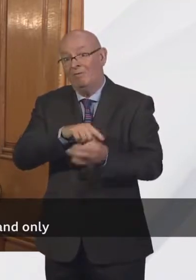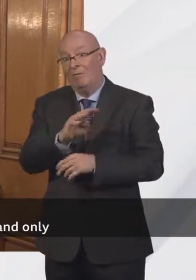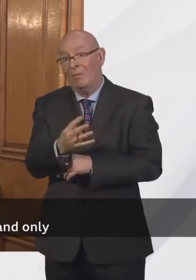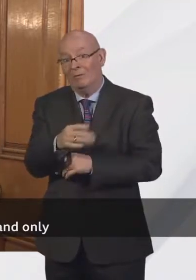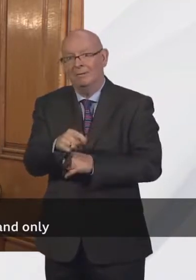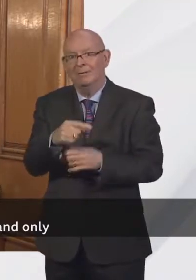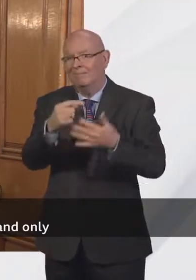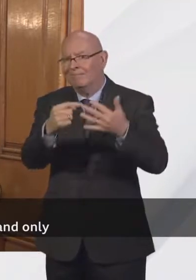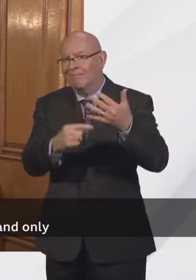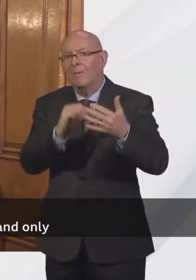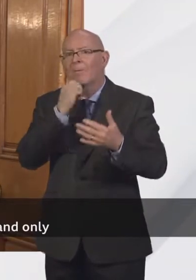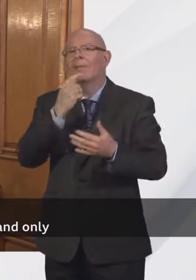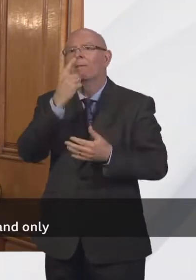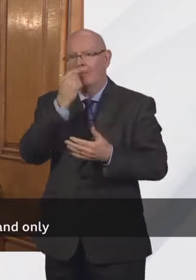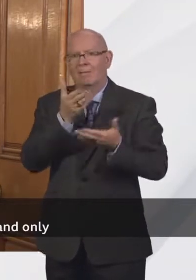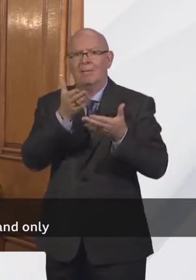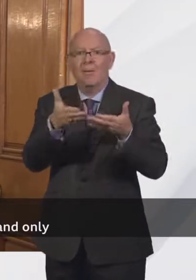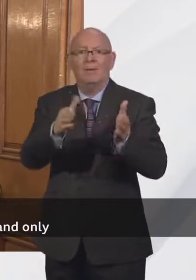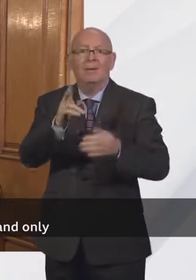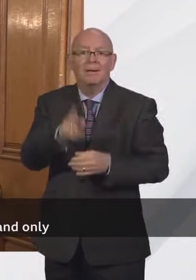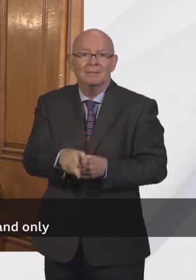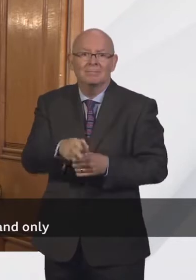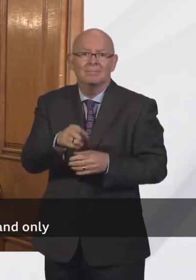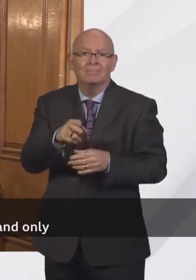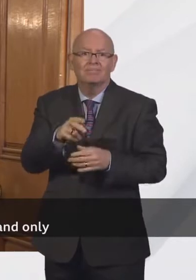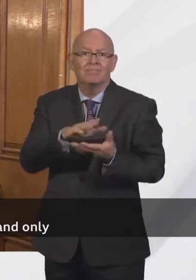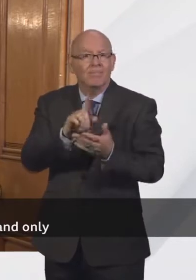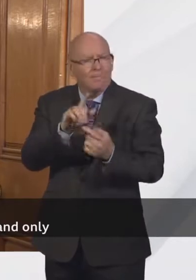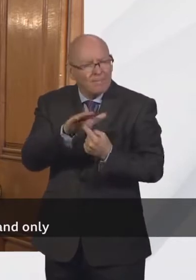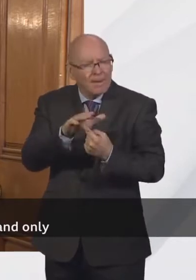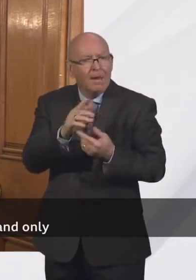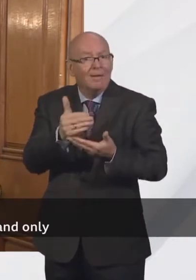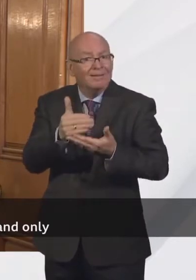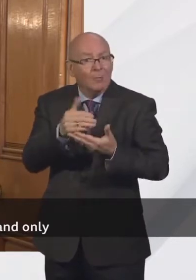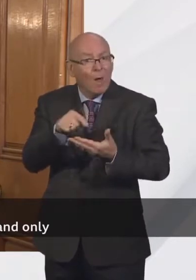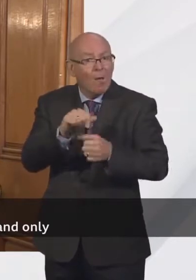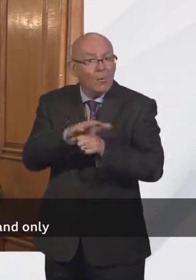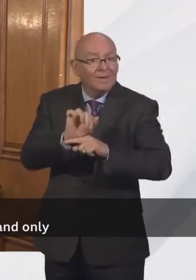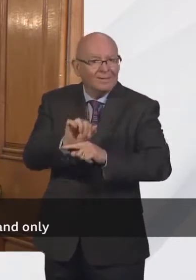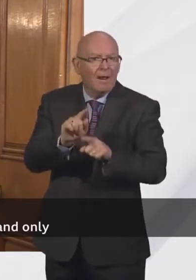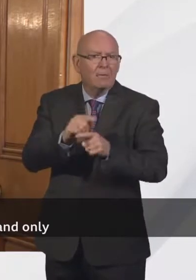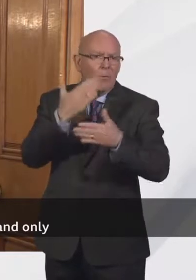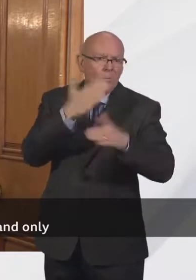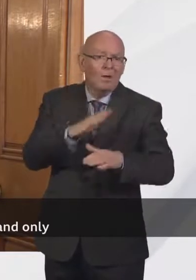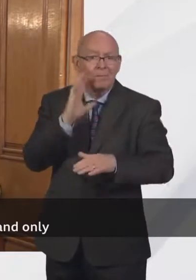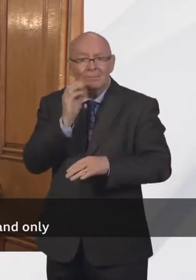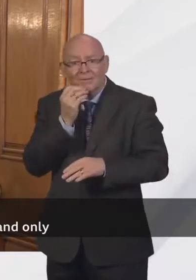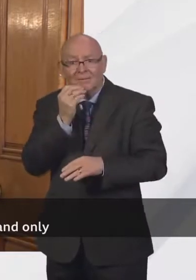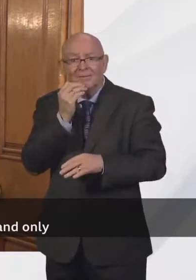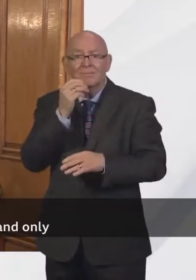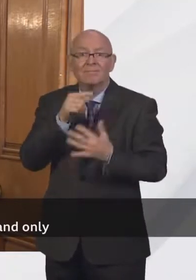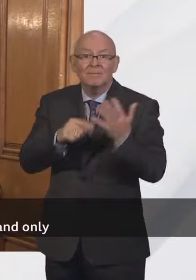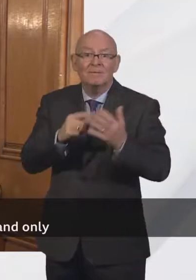pubs, social clubs, cinemas and bingo halls, museums and galleries, hair salons and